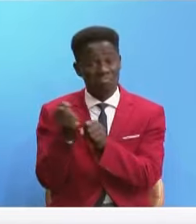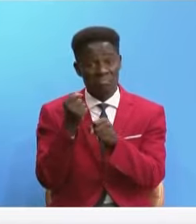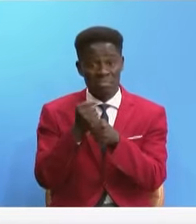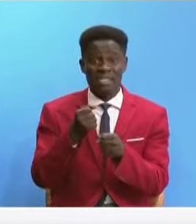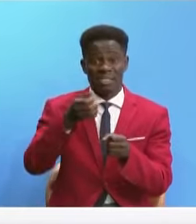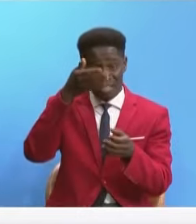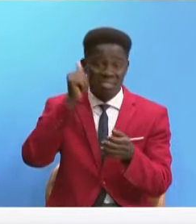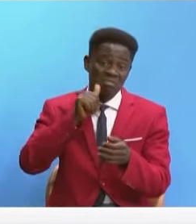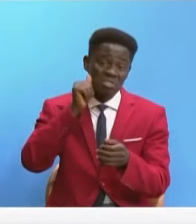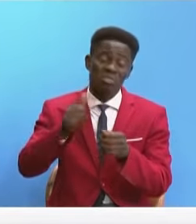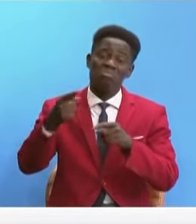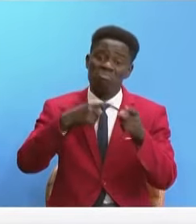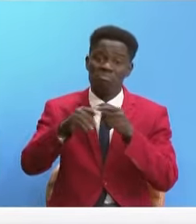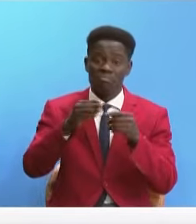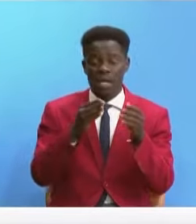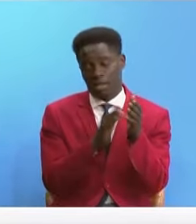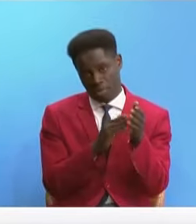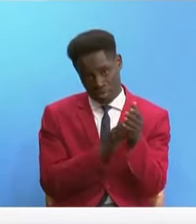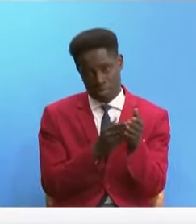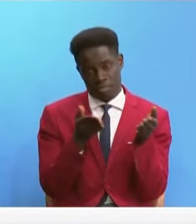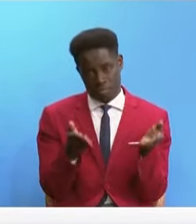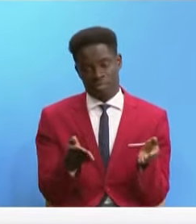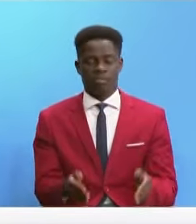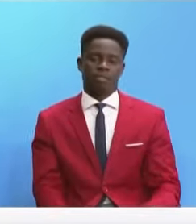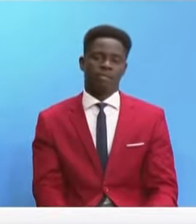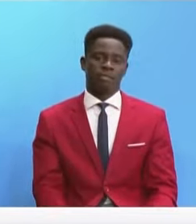school. We have those